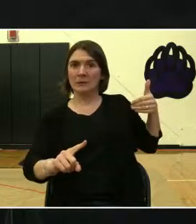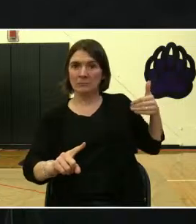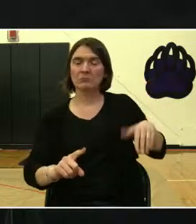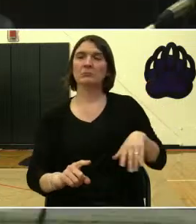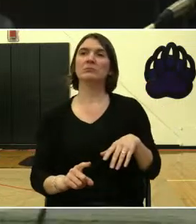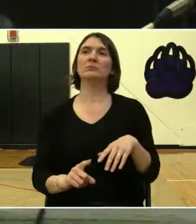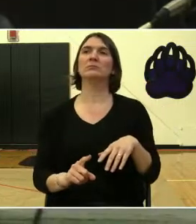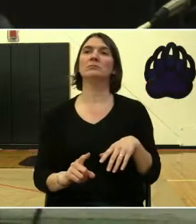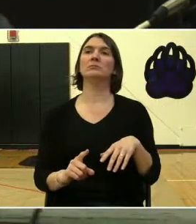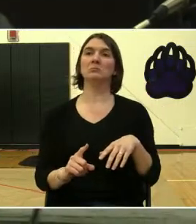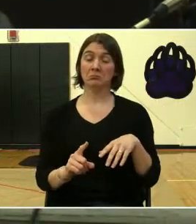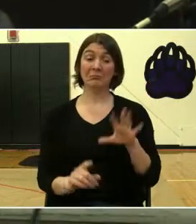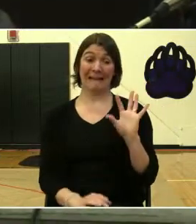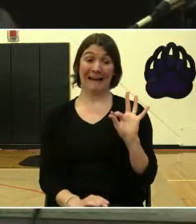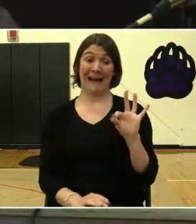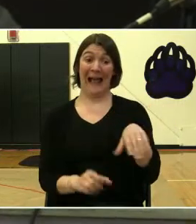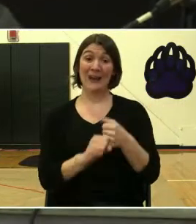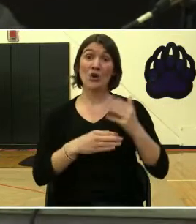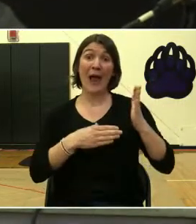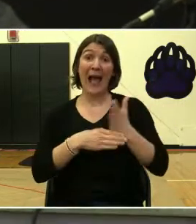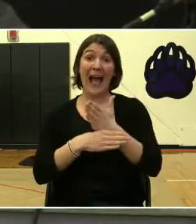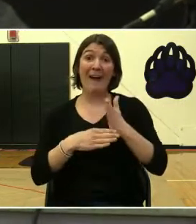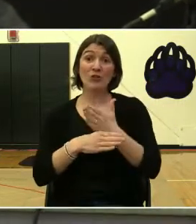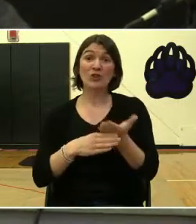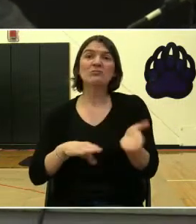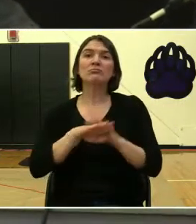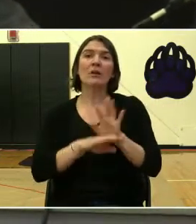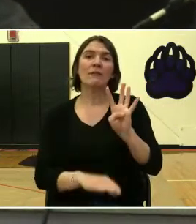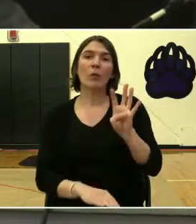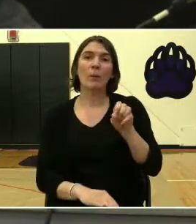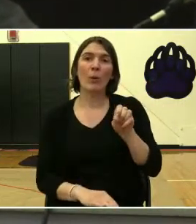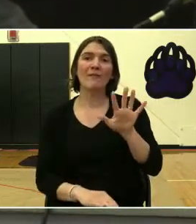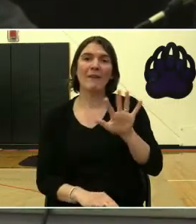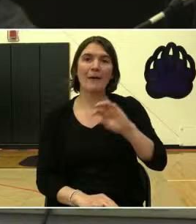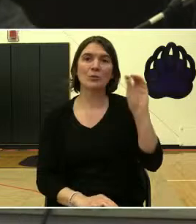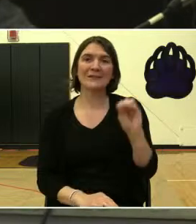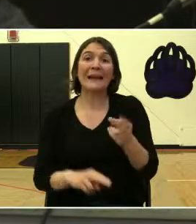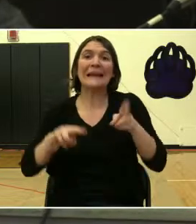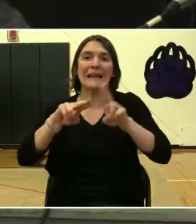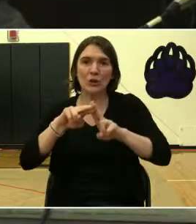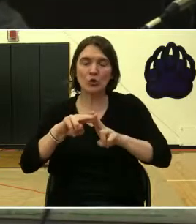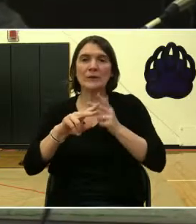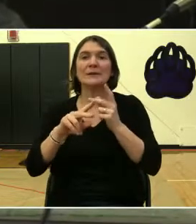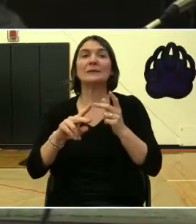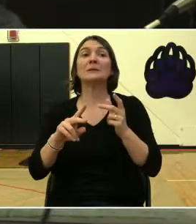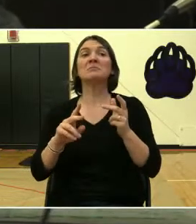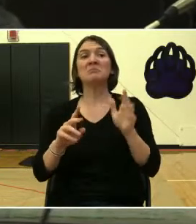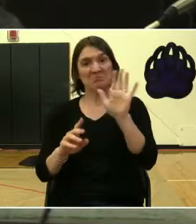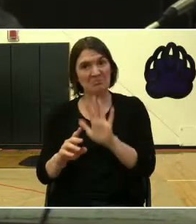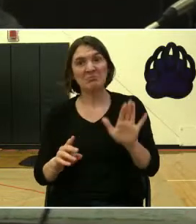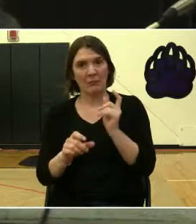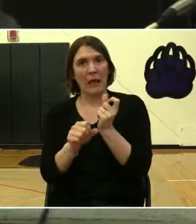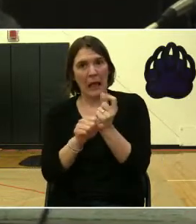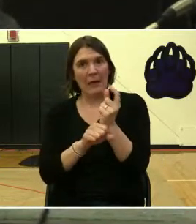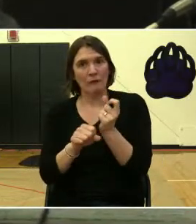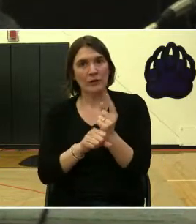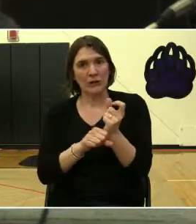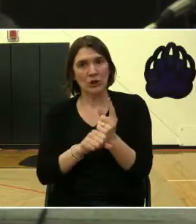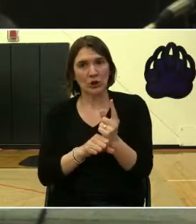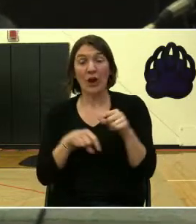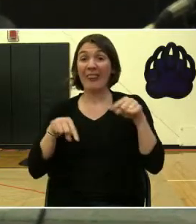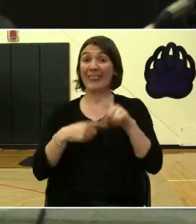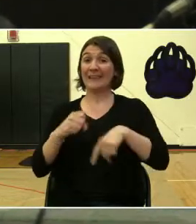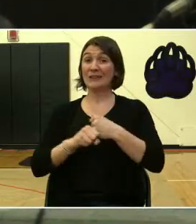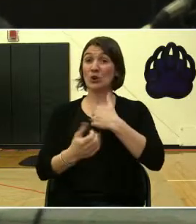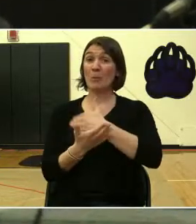and the 9-year average has been 4.5% it's been increasing by 4.5% this